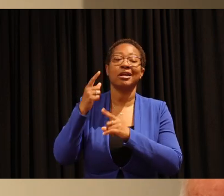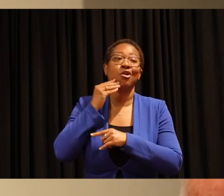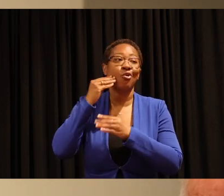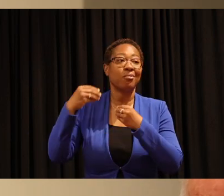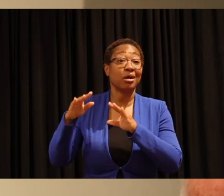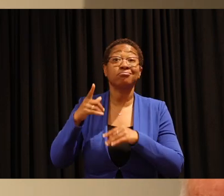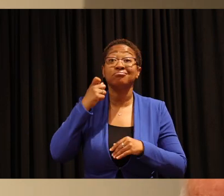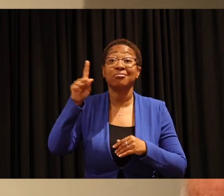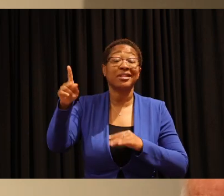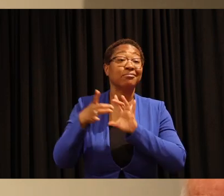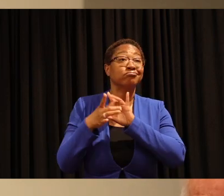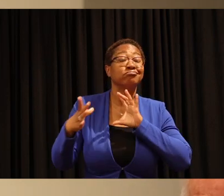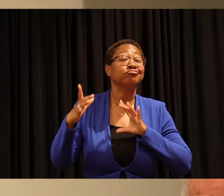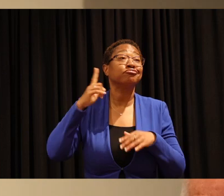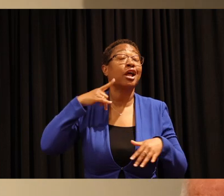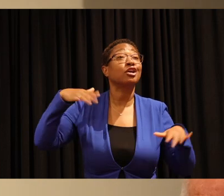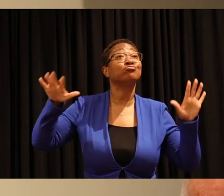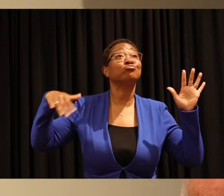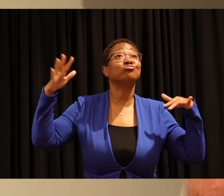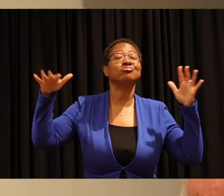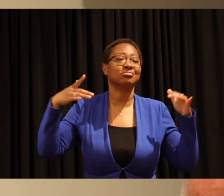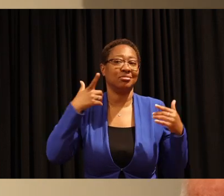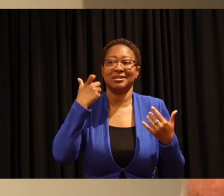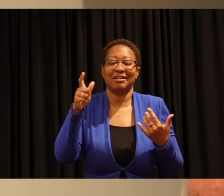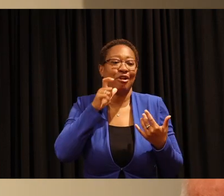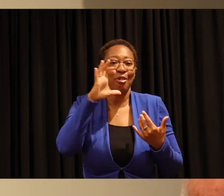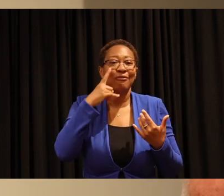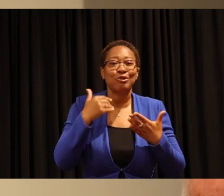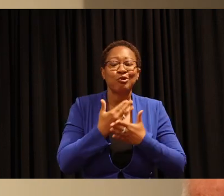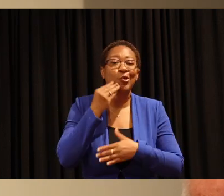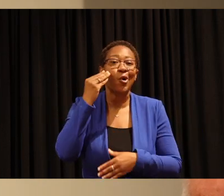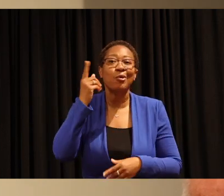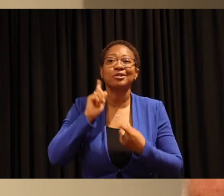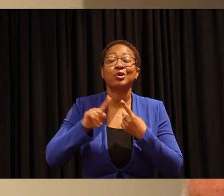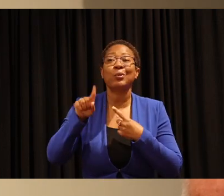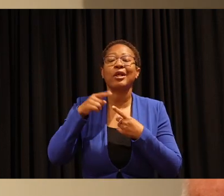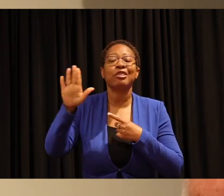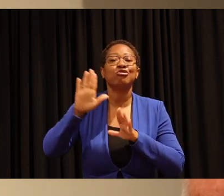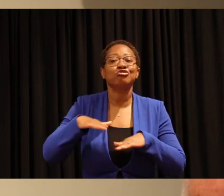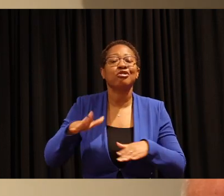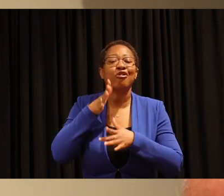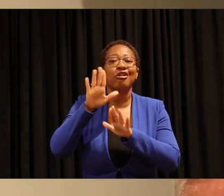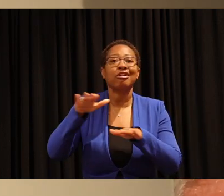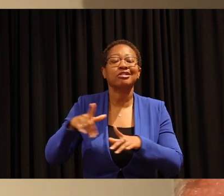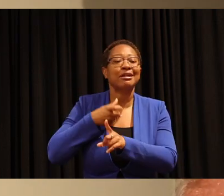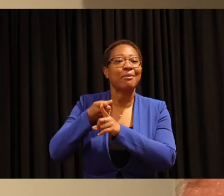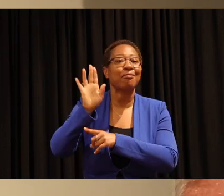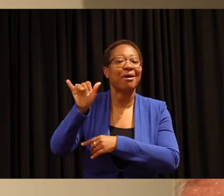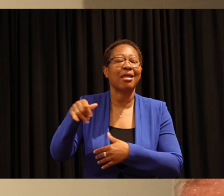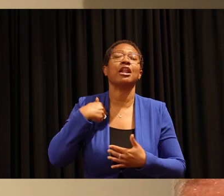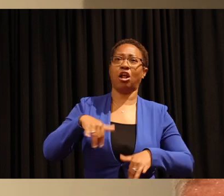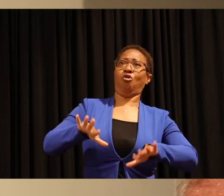are largely disengaged because they're not in the game to buy a new home until their children or their grandchildren are impacted by